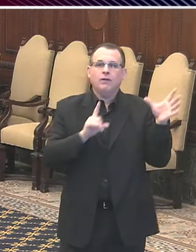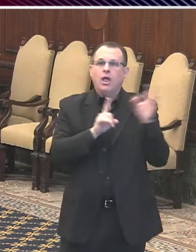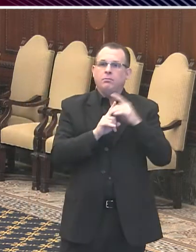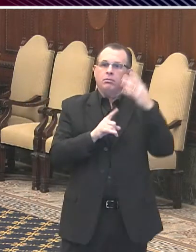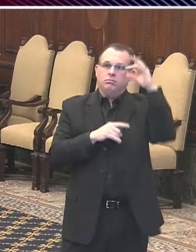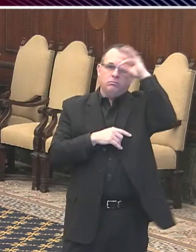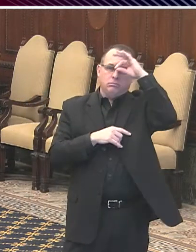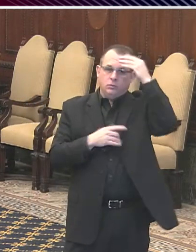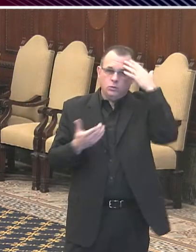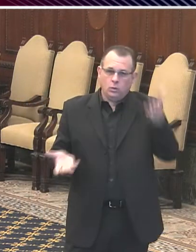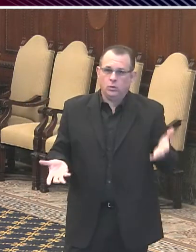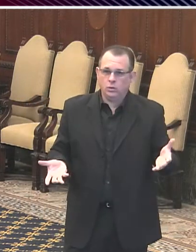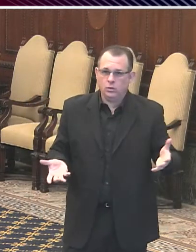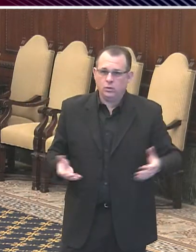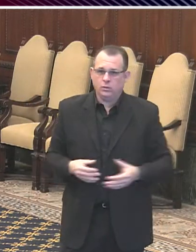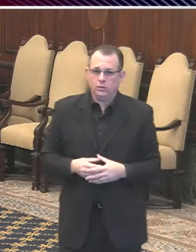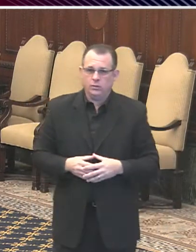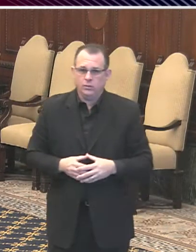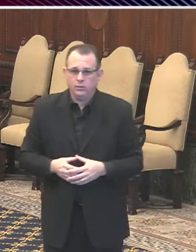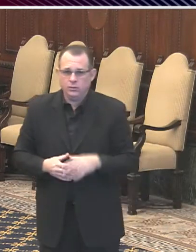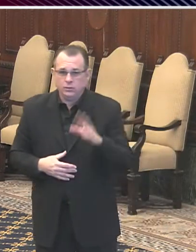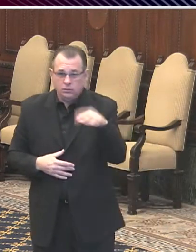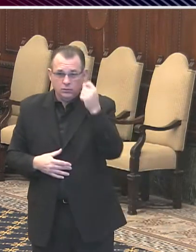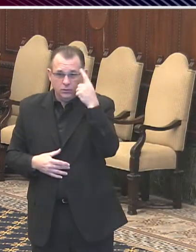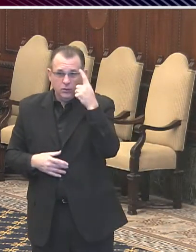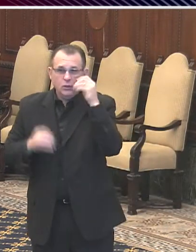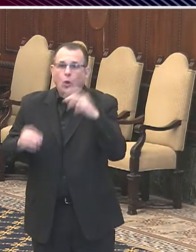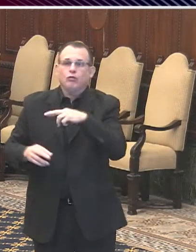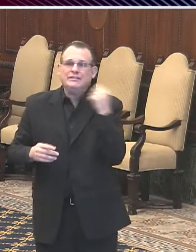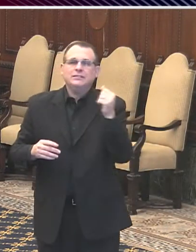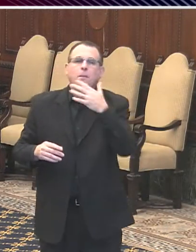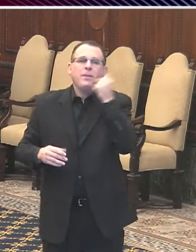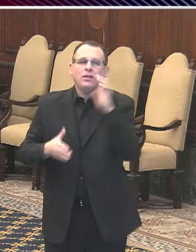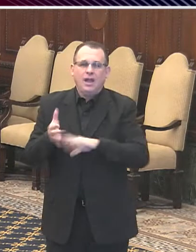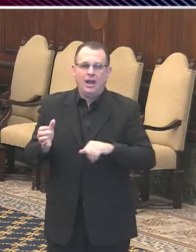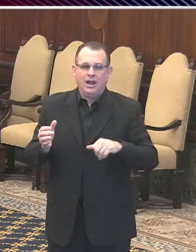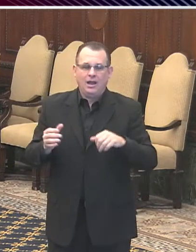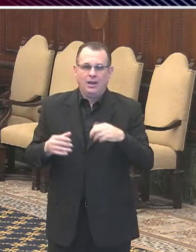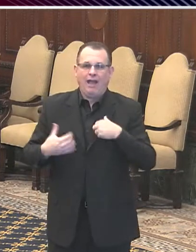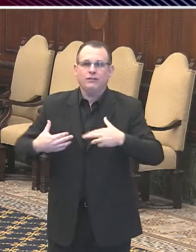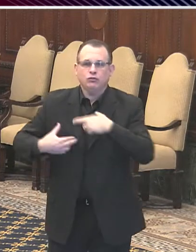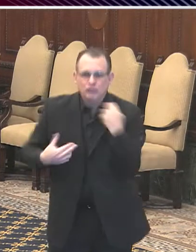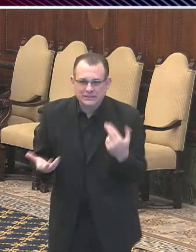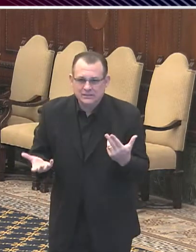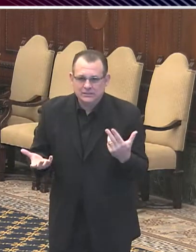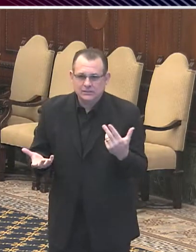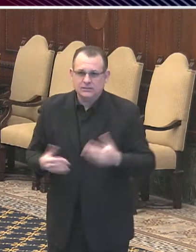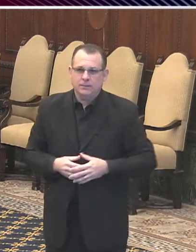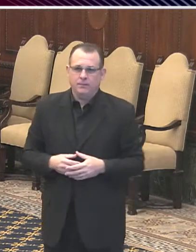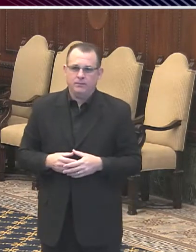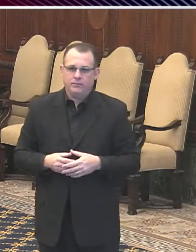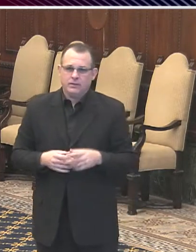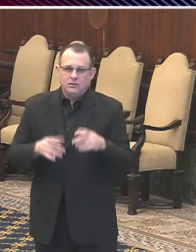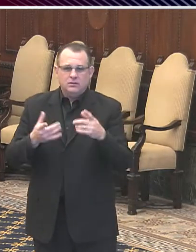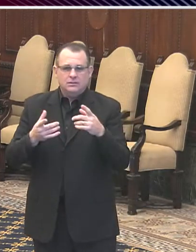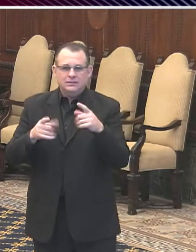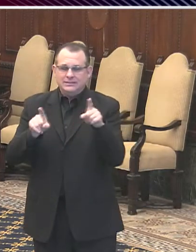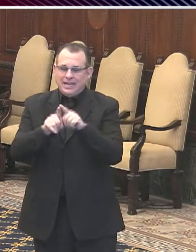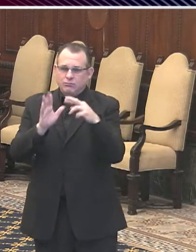is better than minimal risk. These are the same rules that apply to everyone.